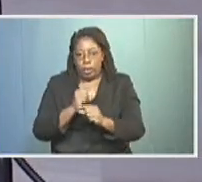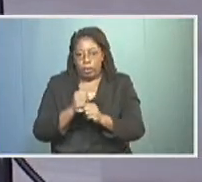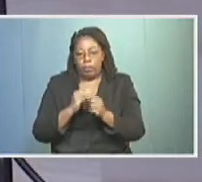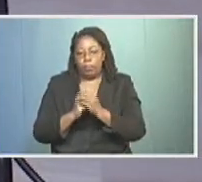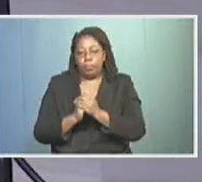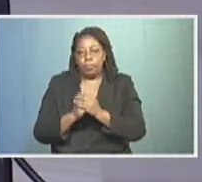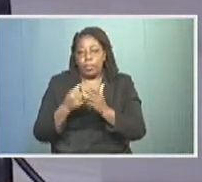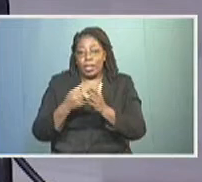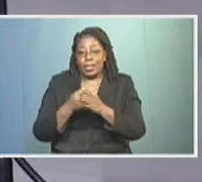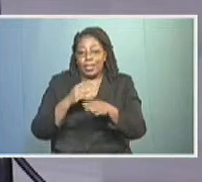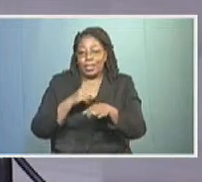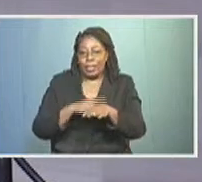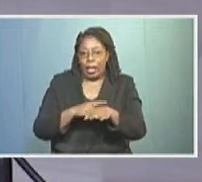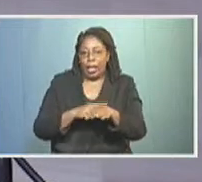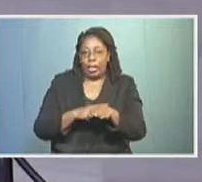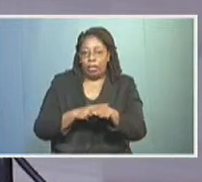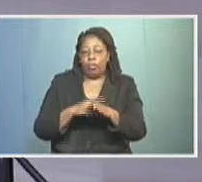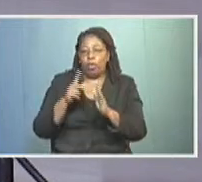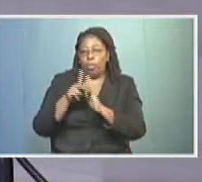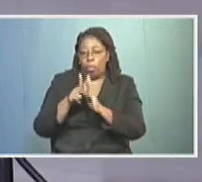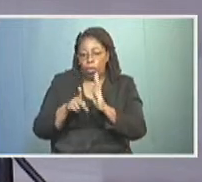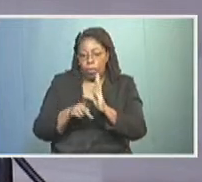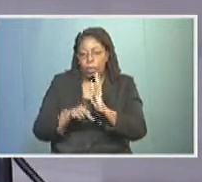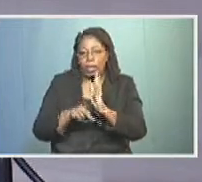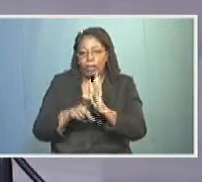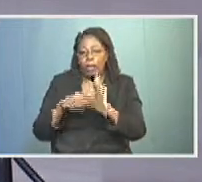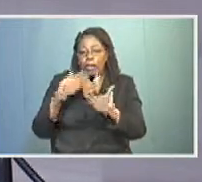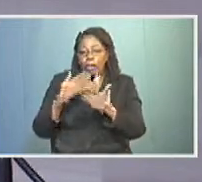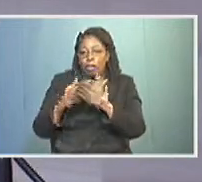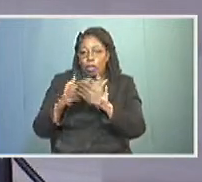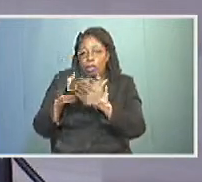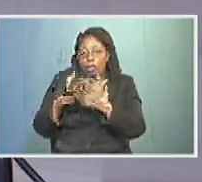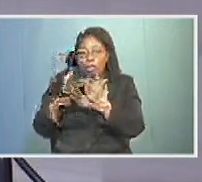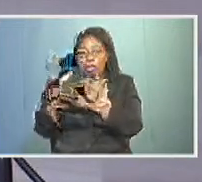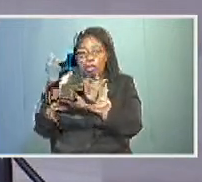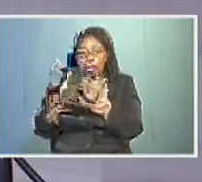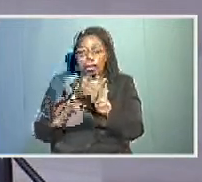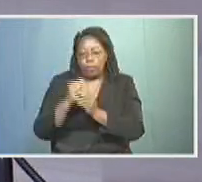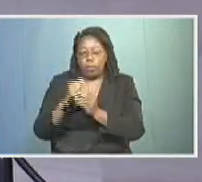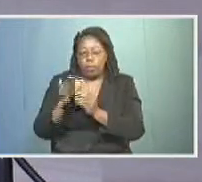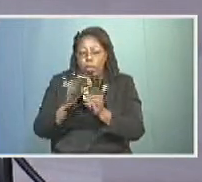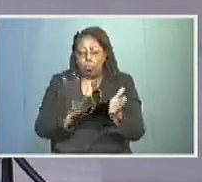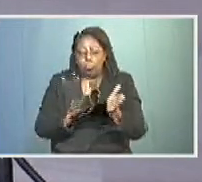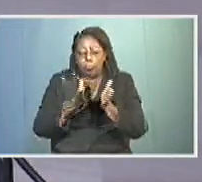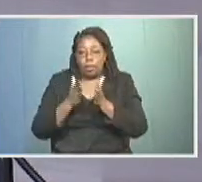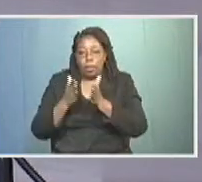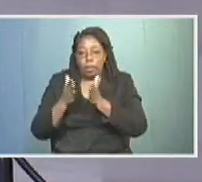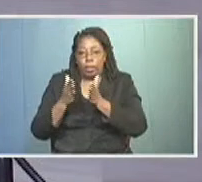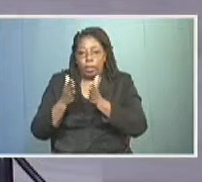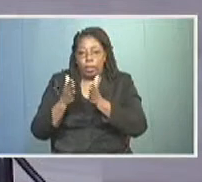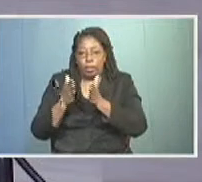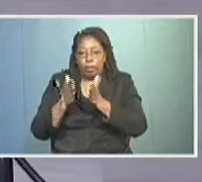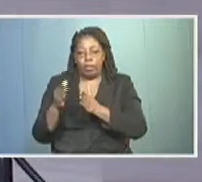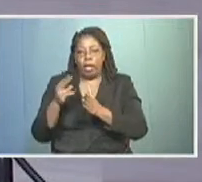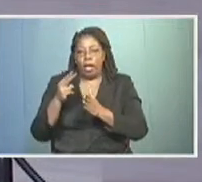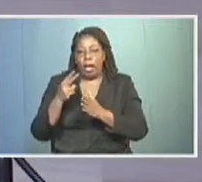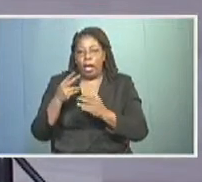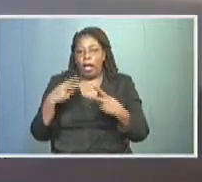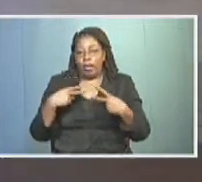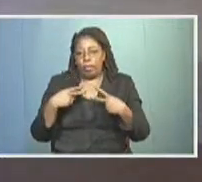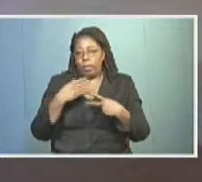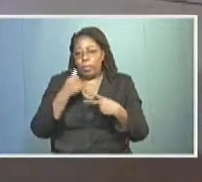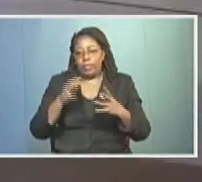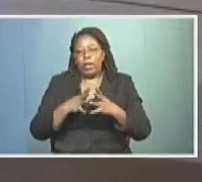is a time for bold policies and big ideas. Our plans must be quantum ultra in